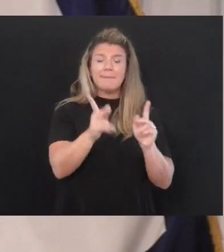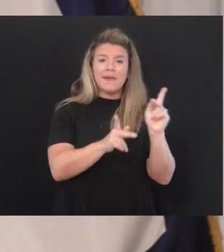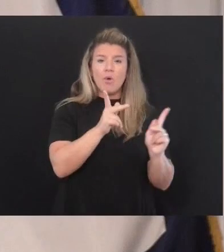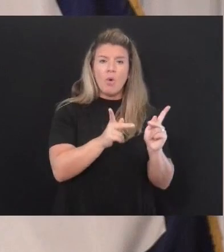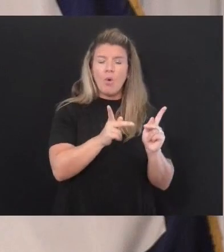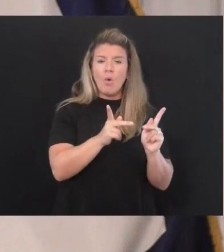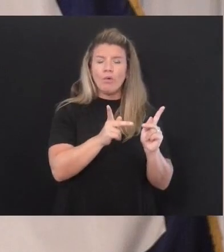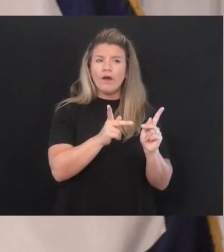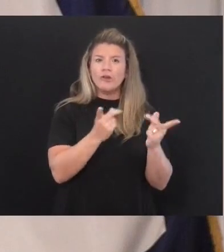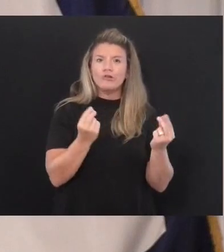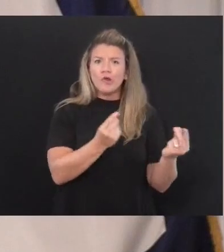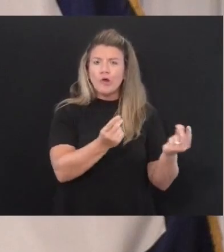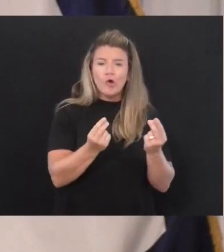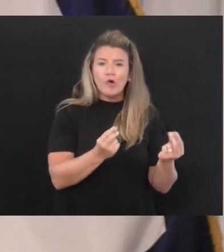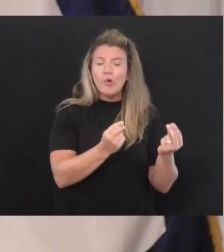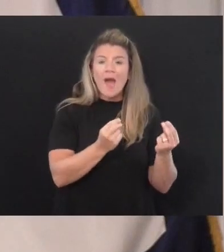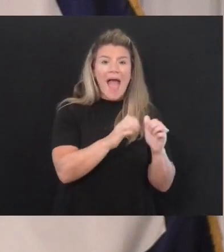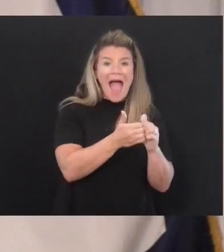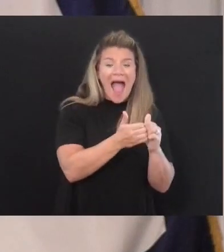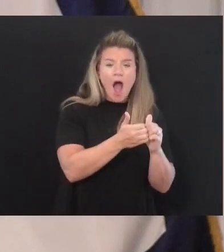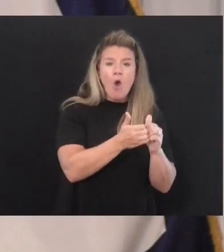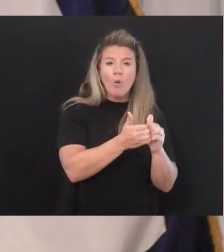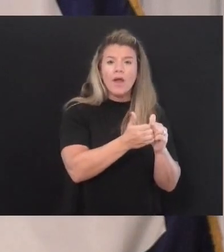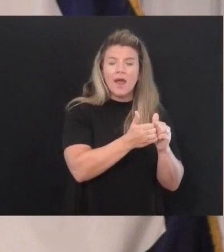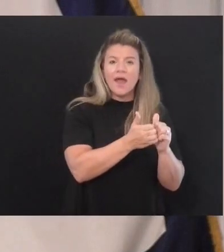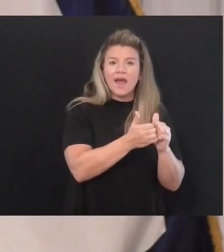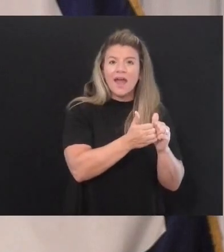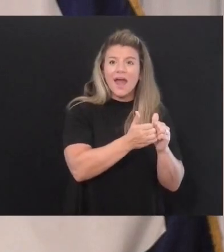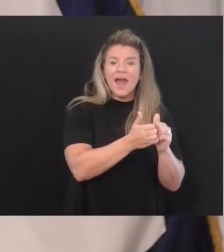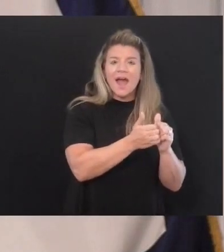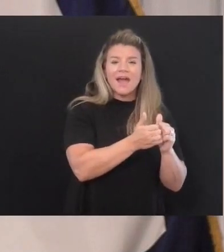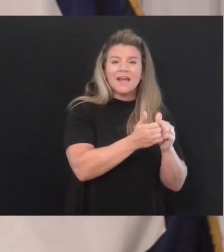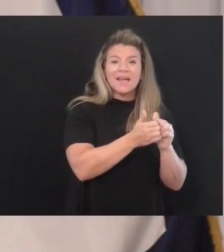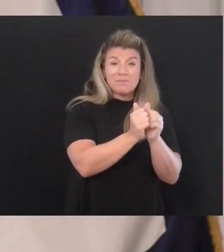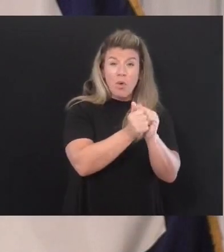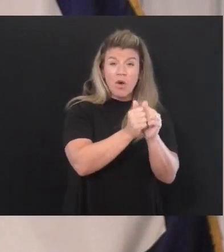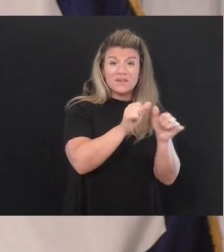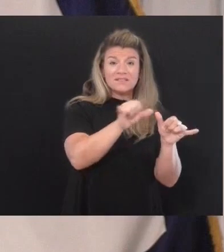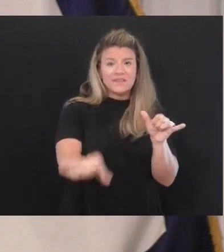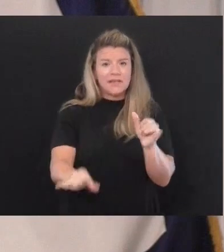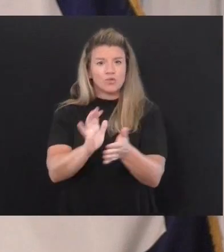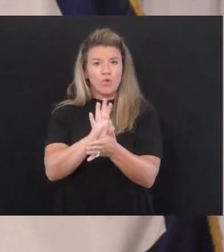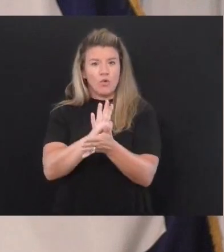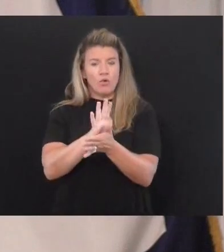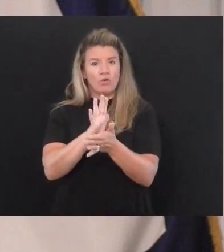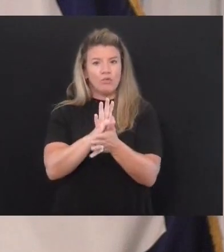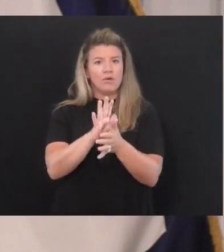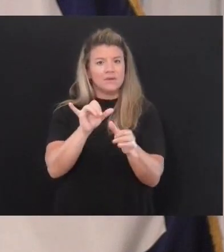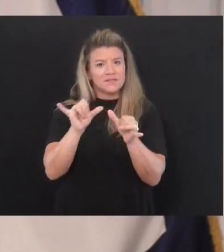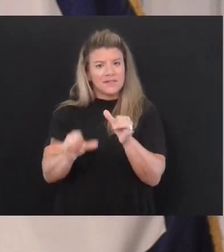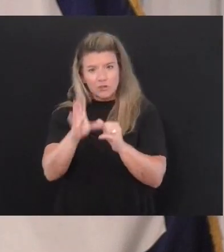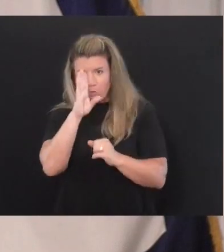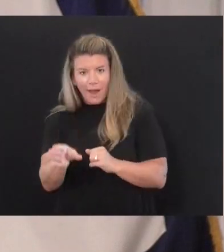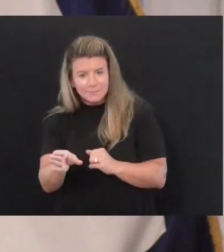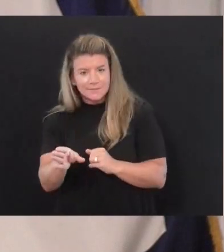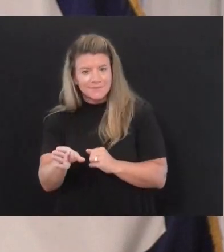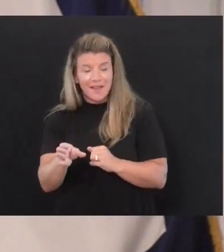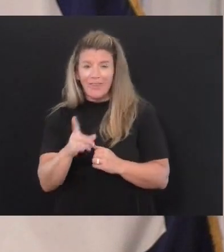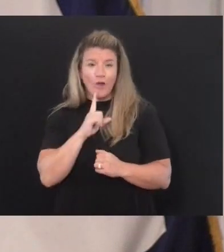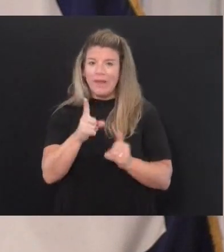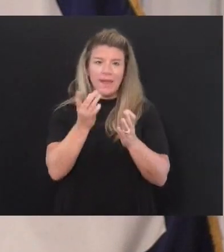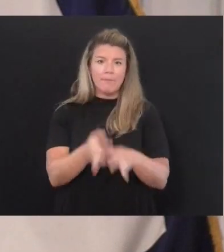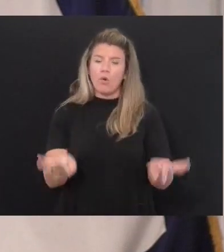Okay, I remind everybody on top of all that to please know just this. There are the